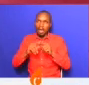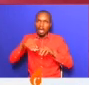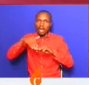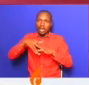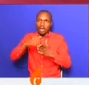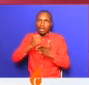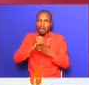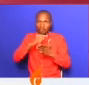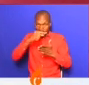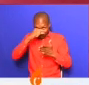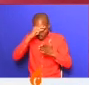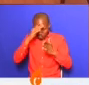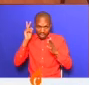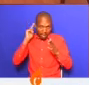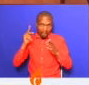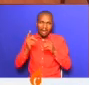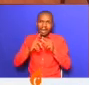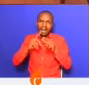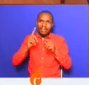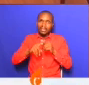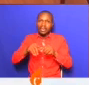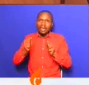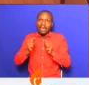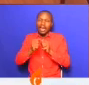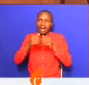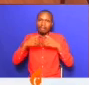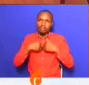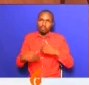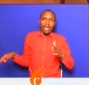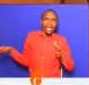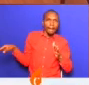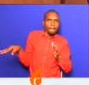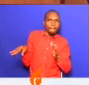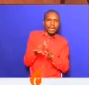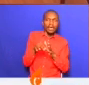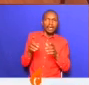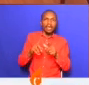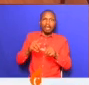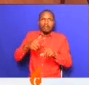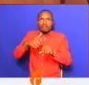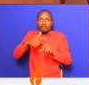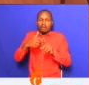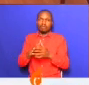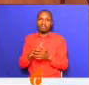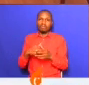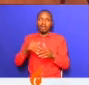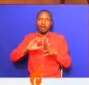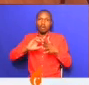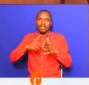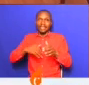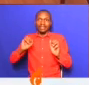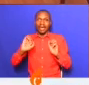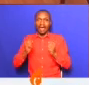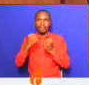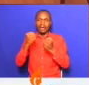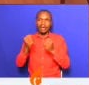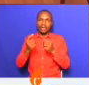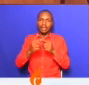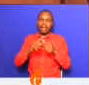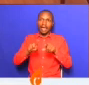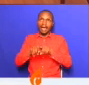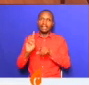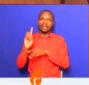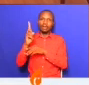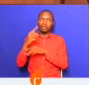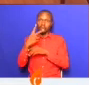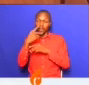Governor, Dr. Alfred Ndemo. To impeach means what has happened to Sonko in Nairobi